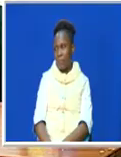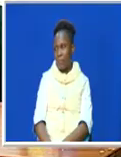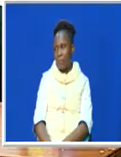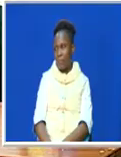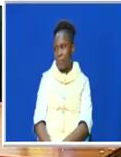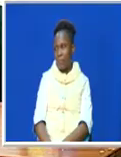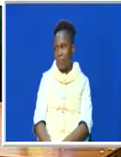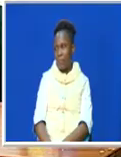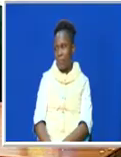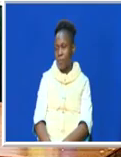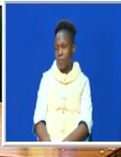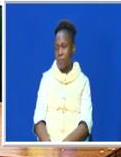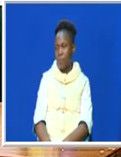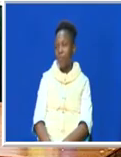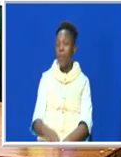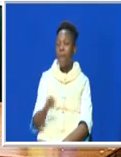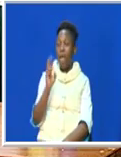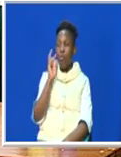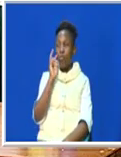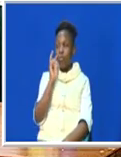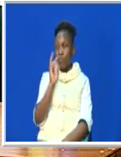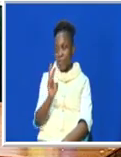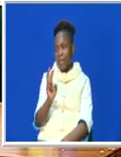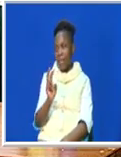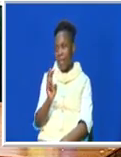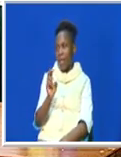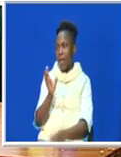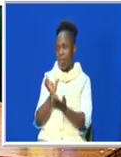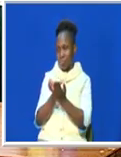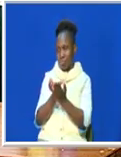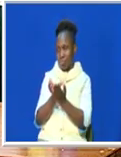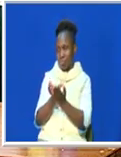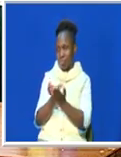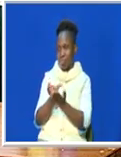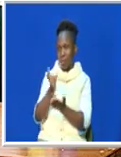Now, you have seen my bottles.